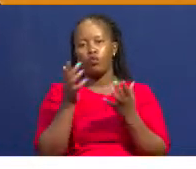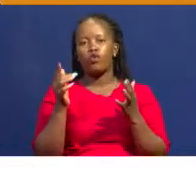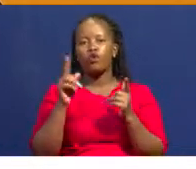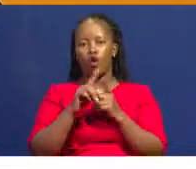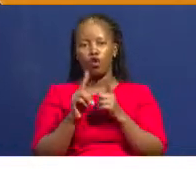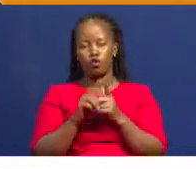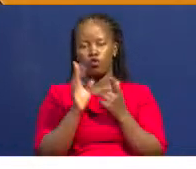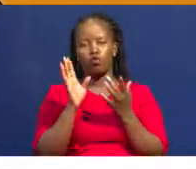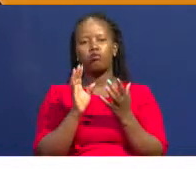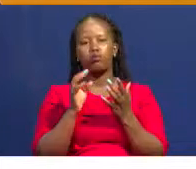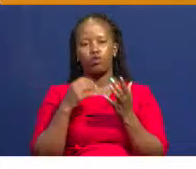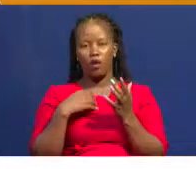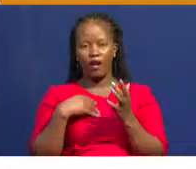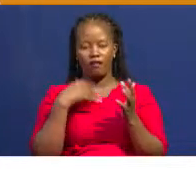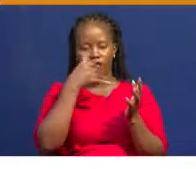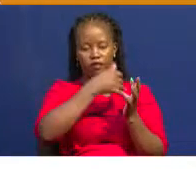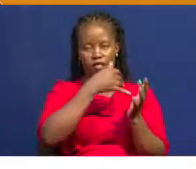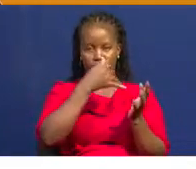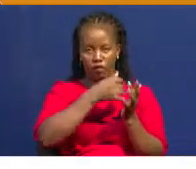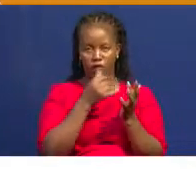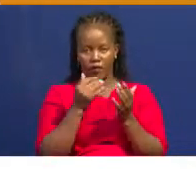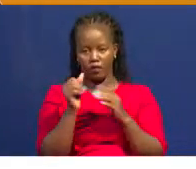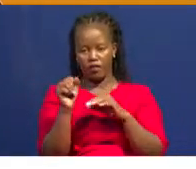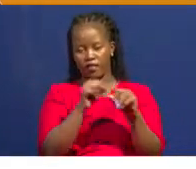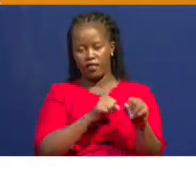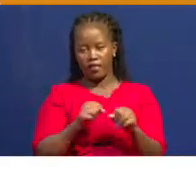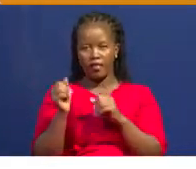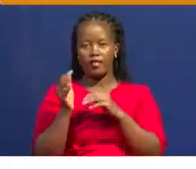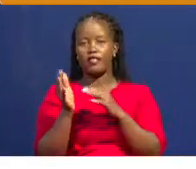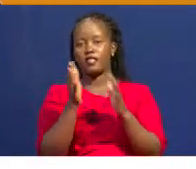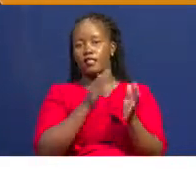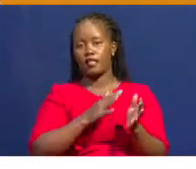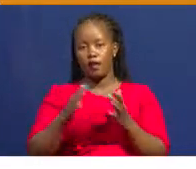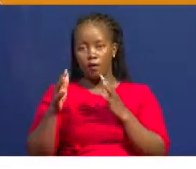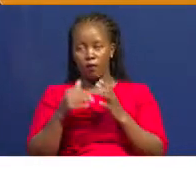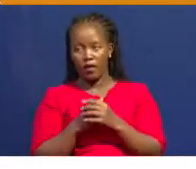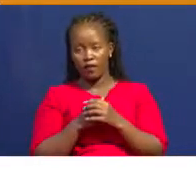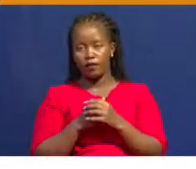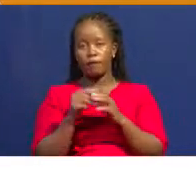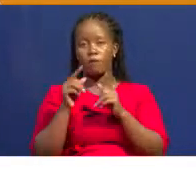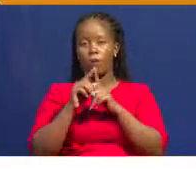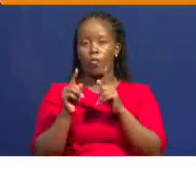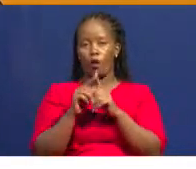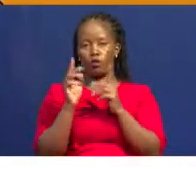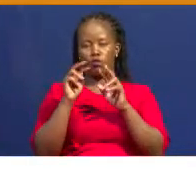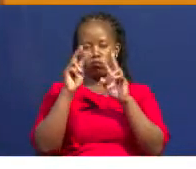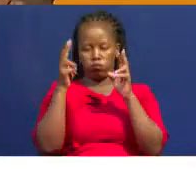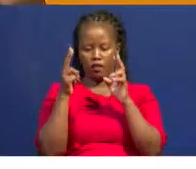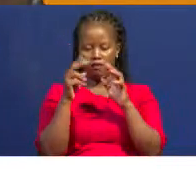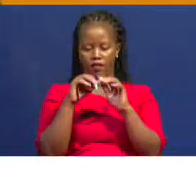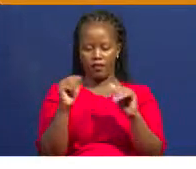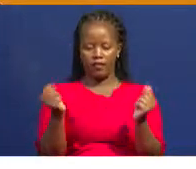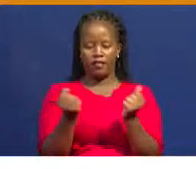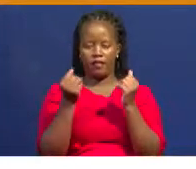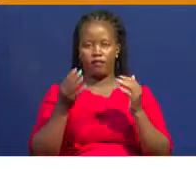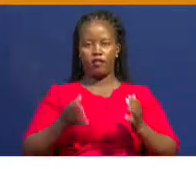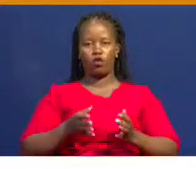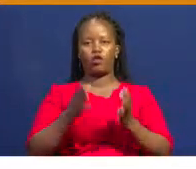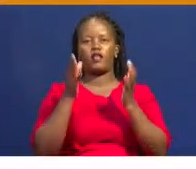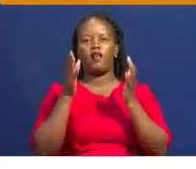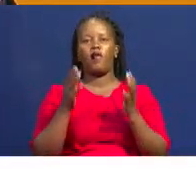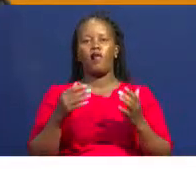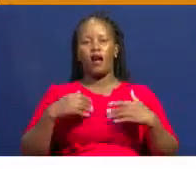safer roads. So under safer roads, under the pillar of safer roads, we have